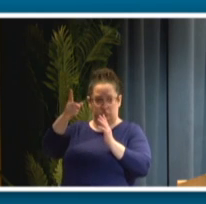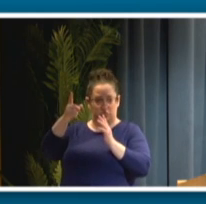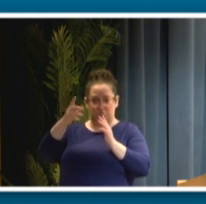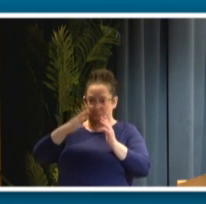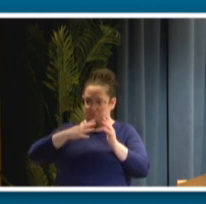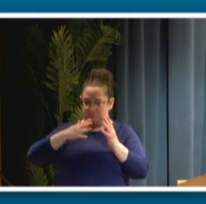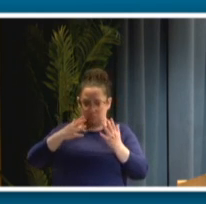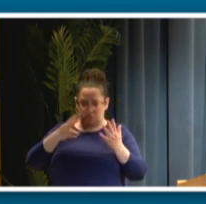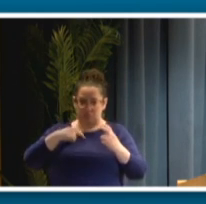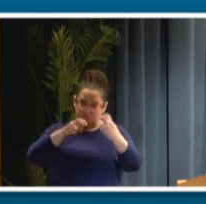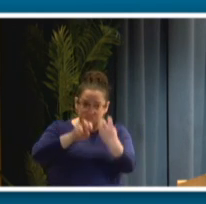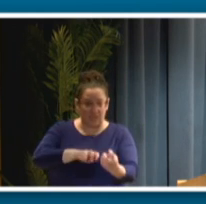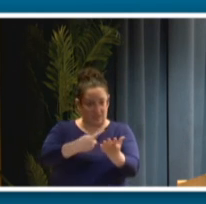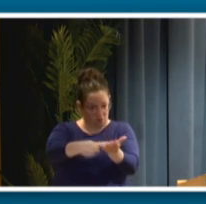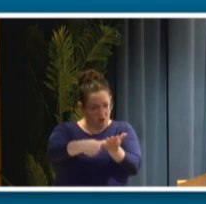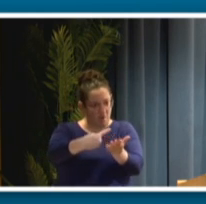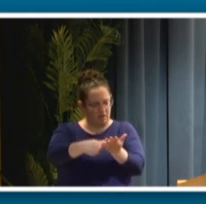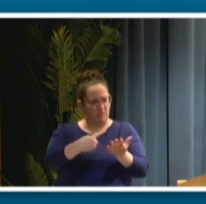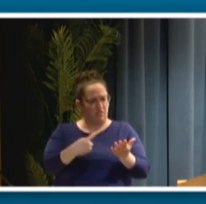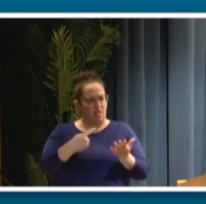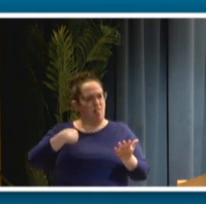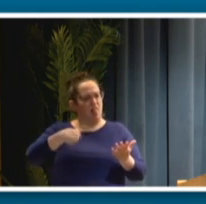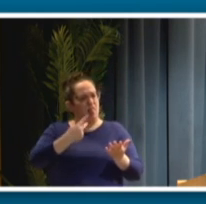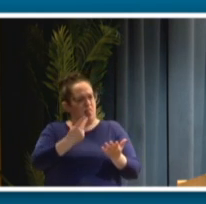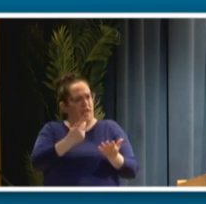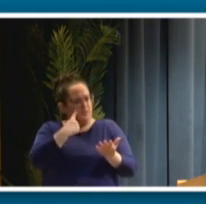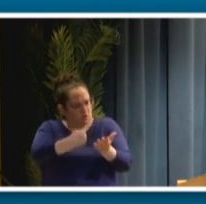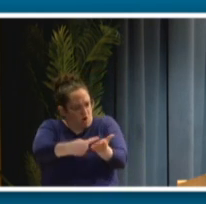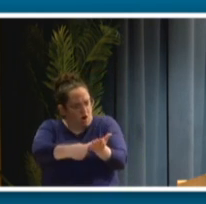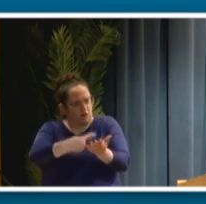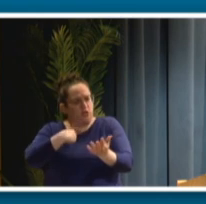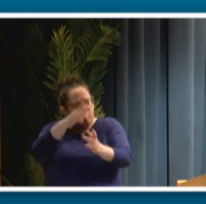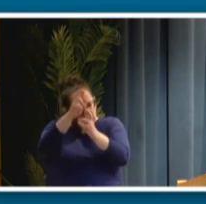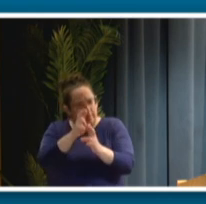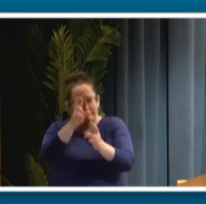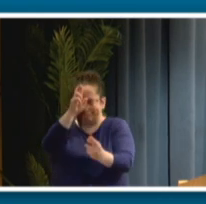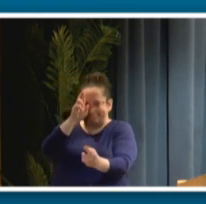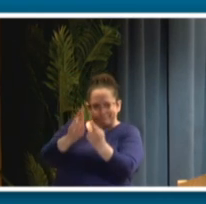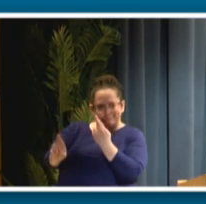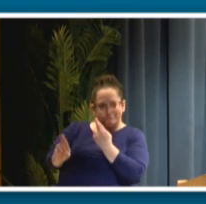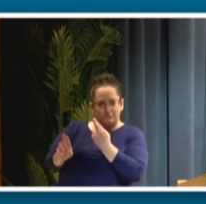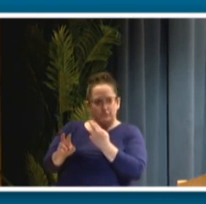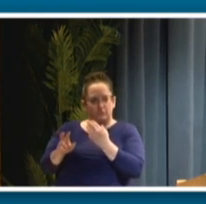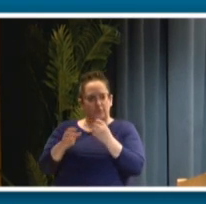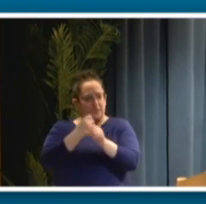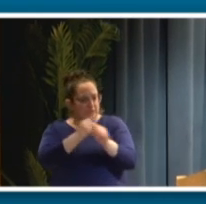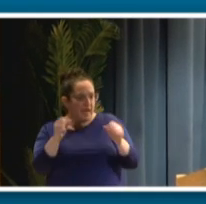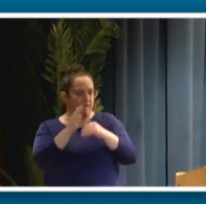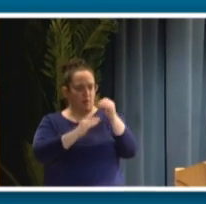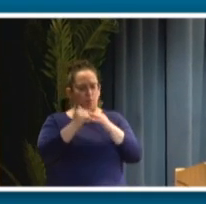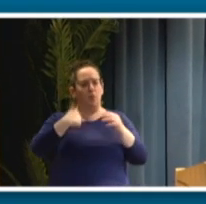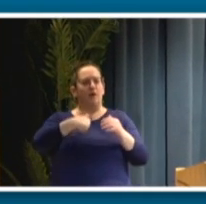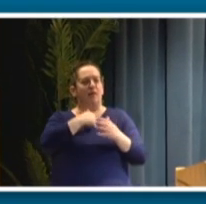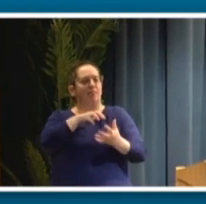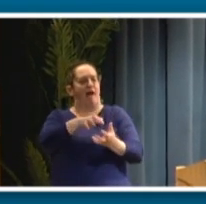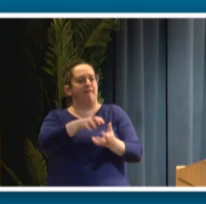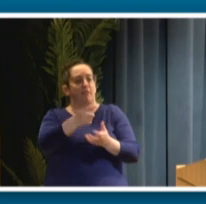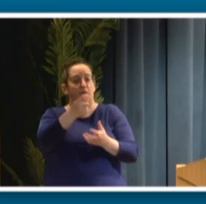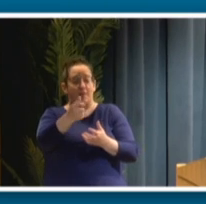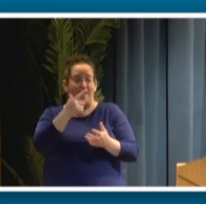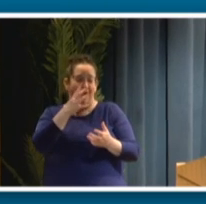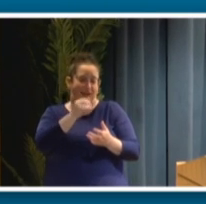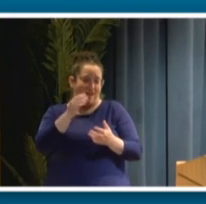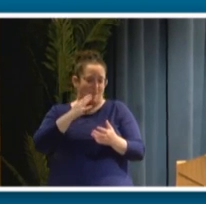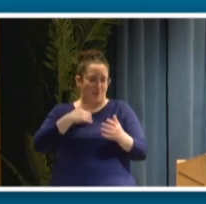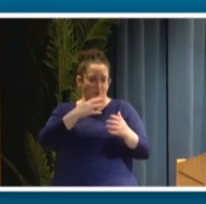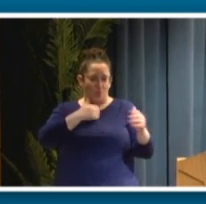the table with you and be like, let's really get to it. And let's talk about it in a way that's going to be safe and comfortable for you. We're going to laugh a little bit. And because I'm an older lady,